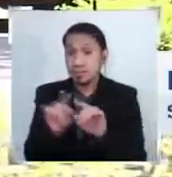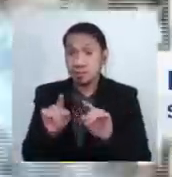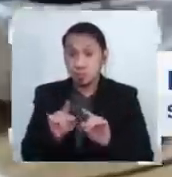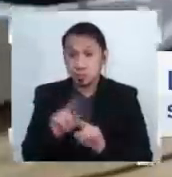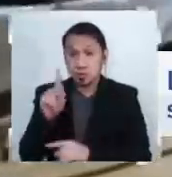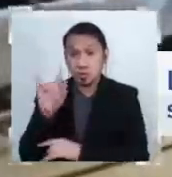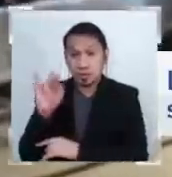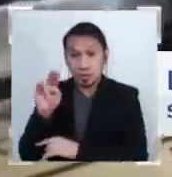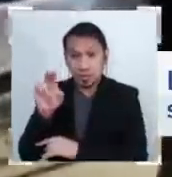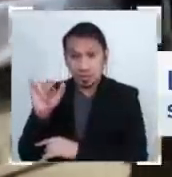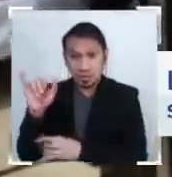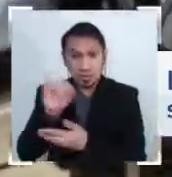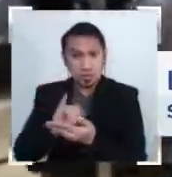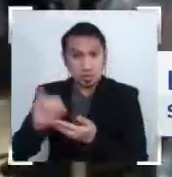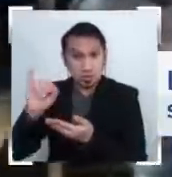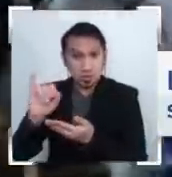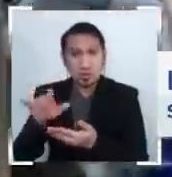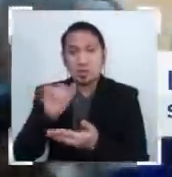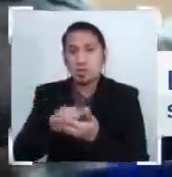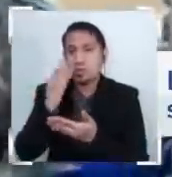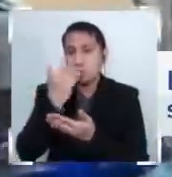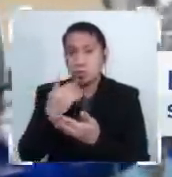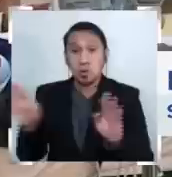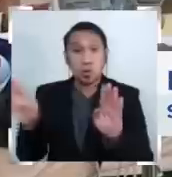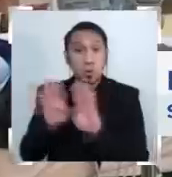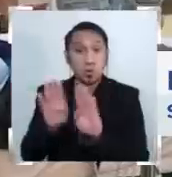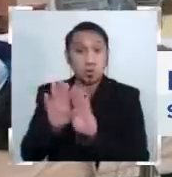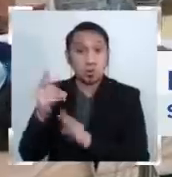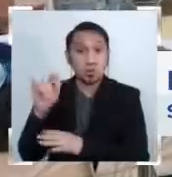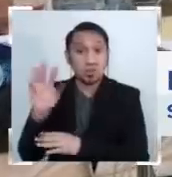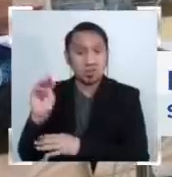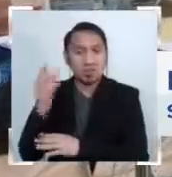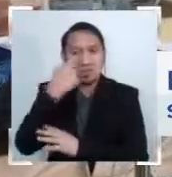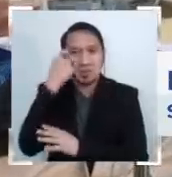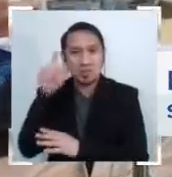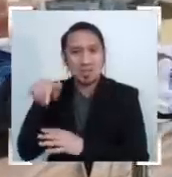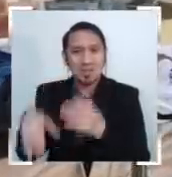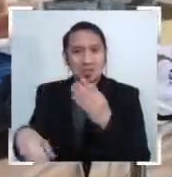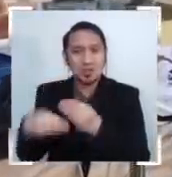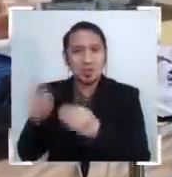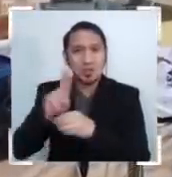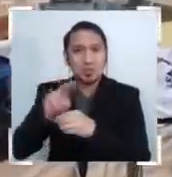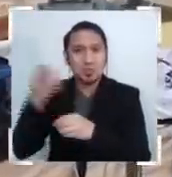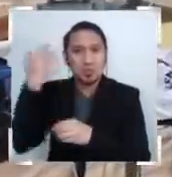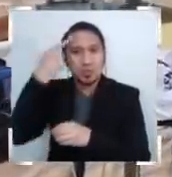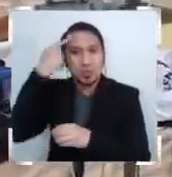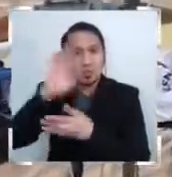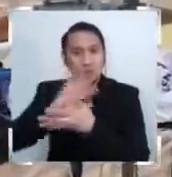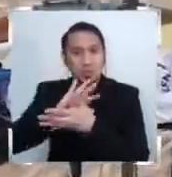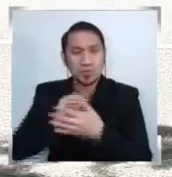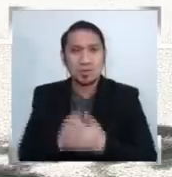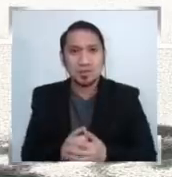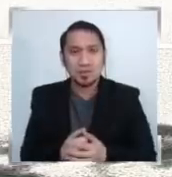Institute. Kaya isinara na muna ang gym ng ospital na dating ginamit bilang dagdag pasilidad para sa COVID patients. A lot of